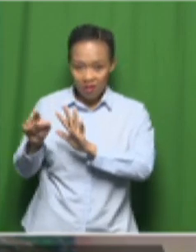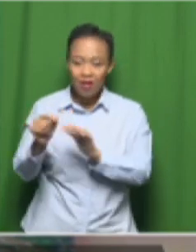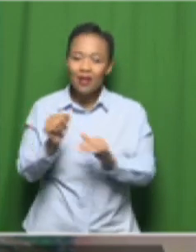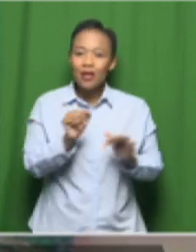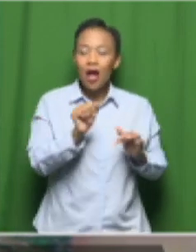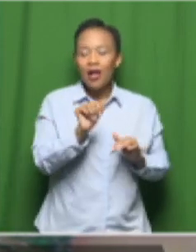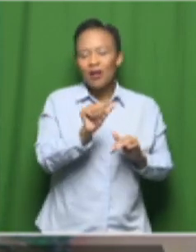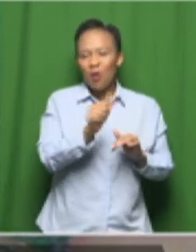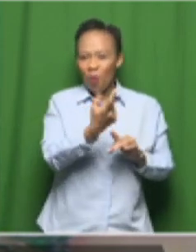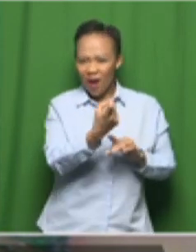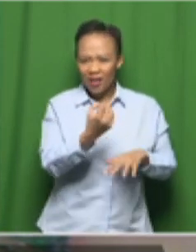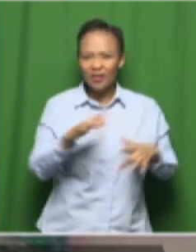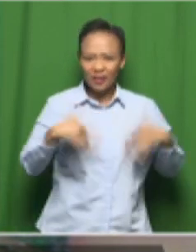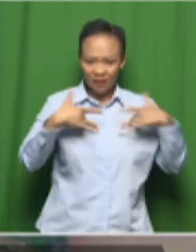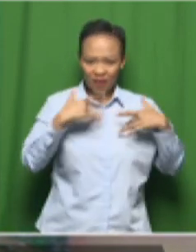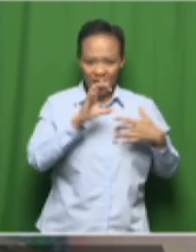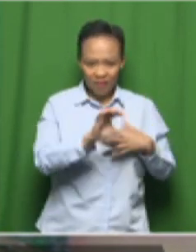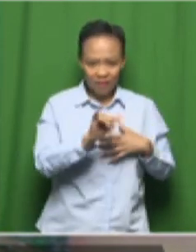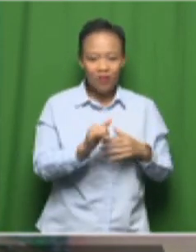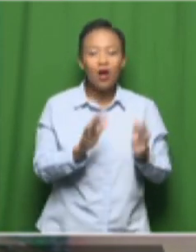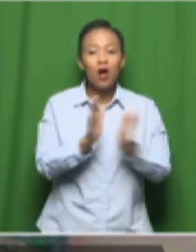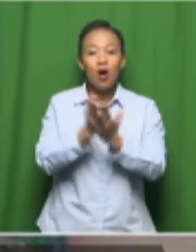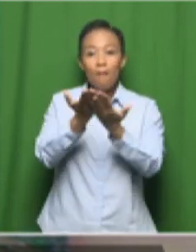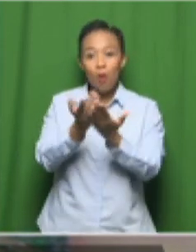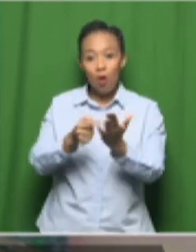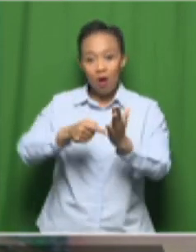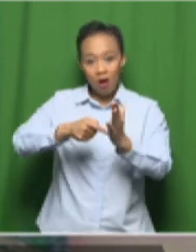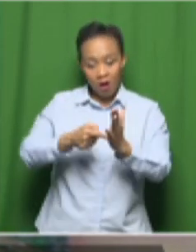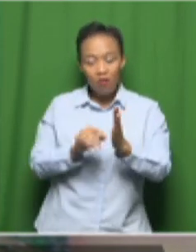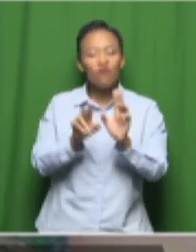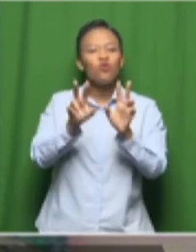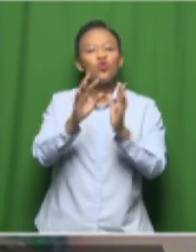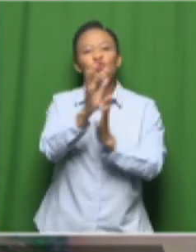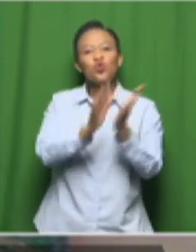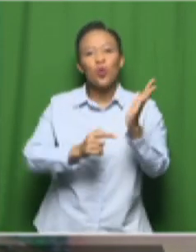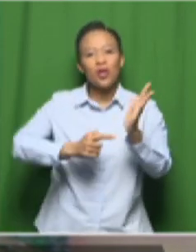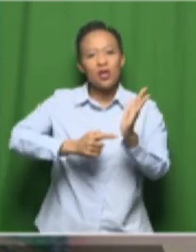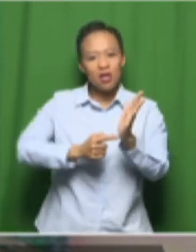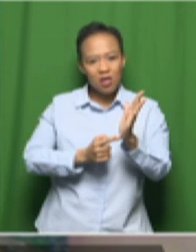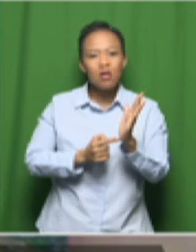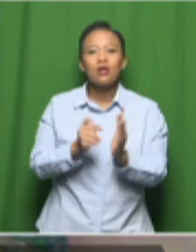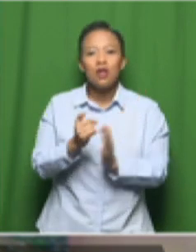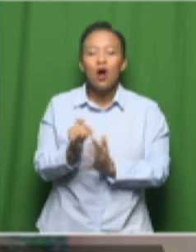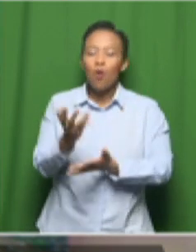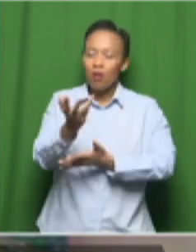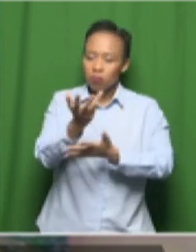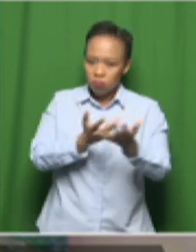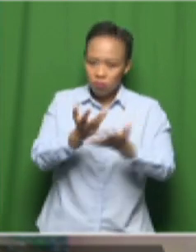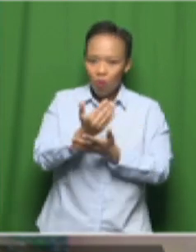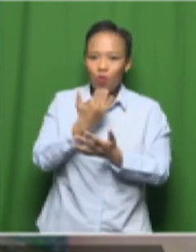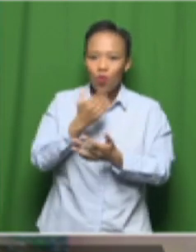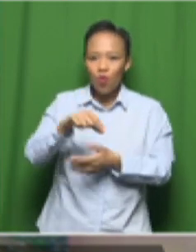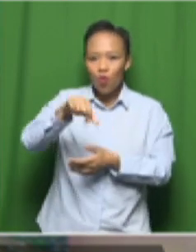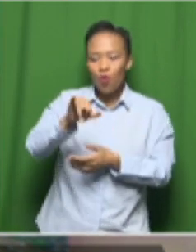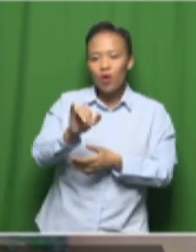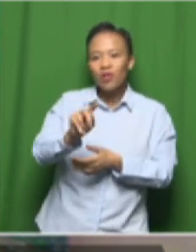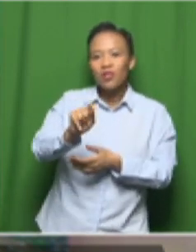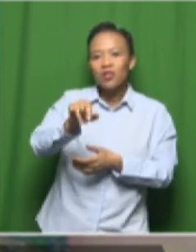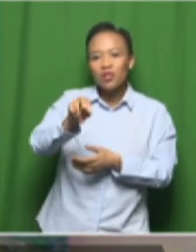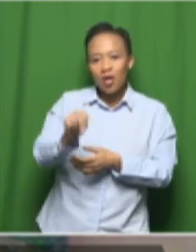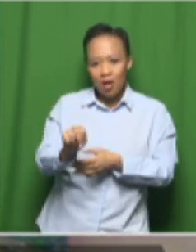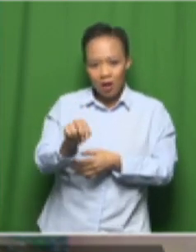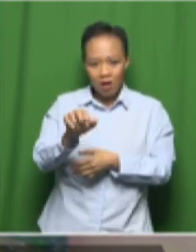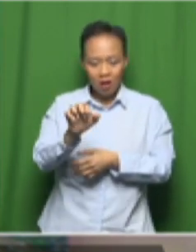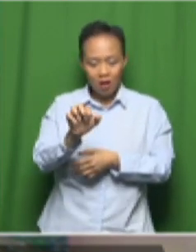Nicole Engelbrecht's book Sizzlers details what happened on that fateful day. She talks to Quinton Taylor, the sole survivor who was